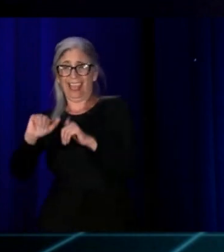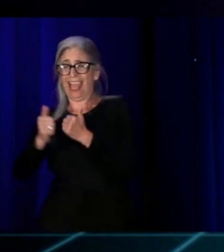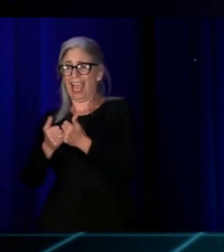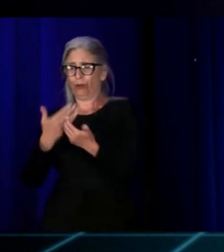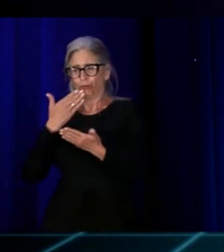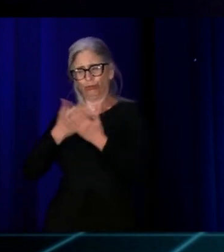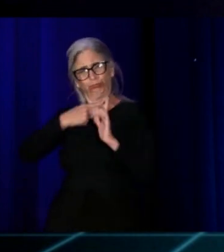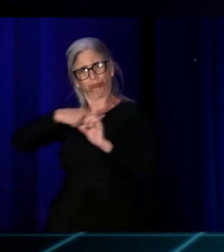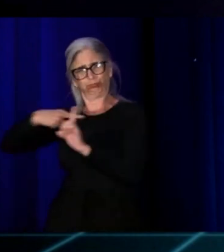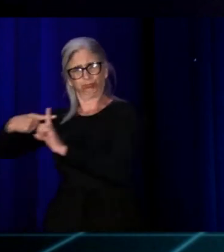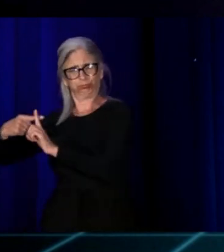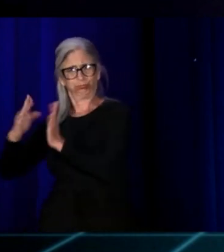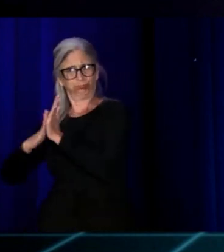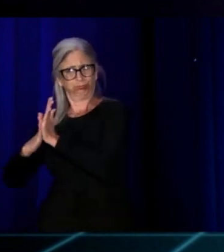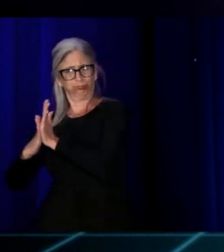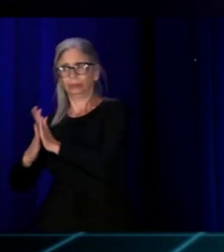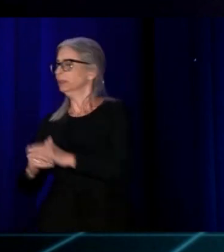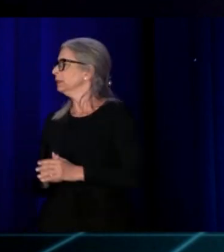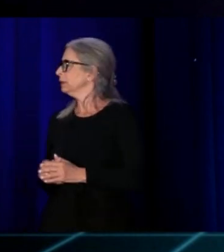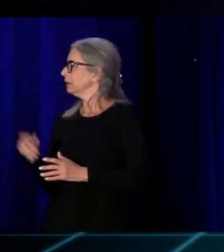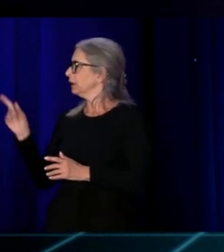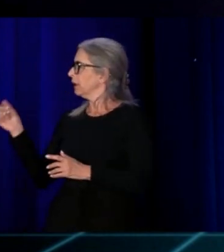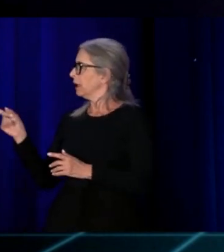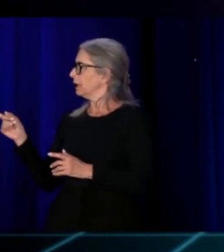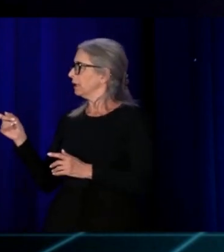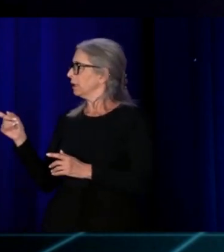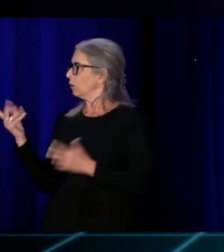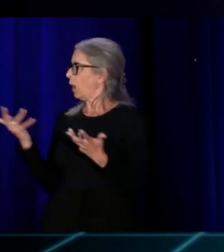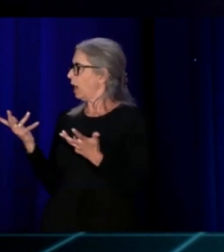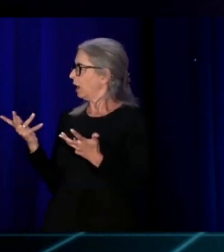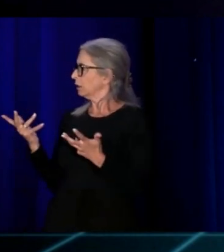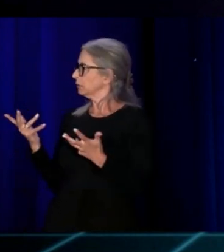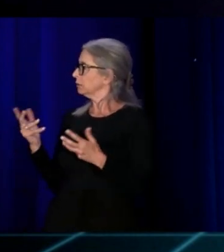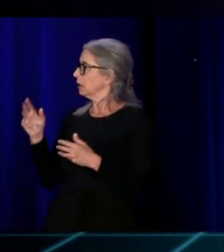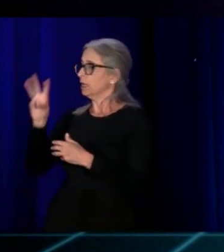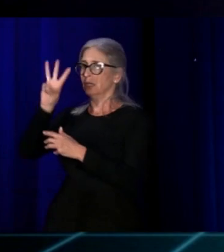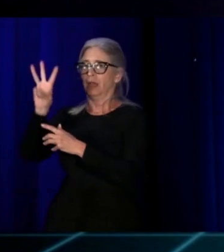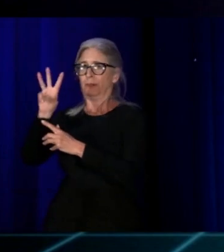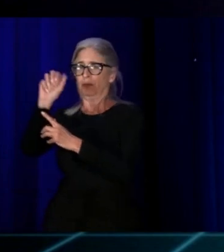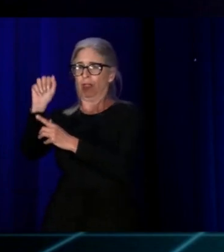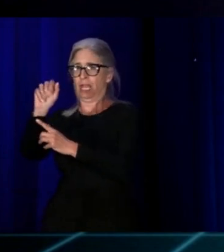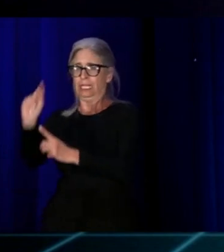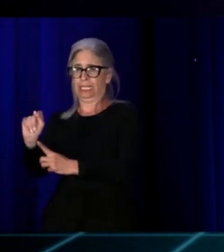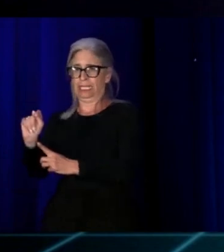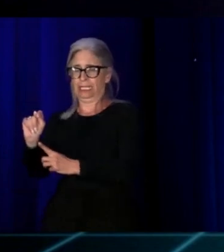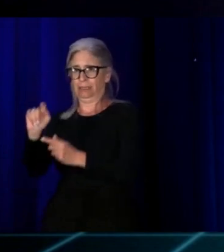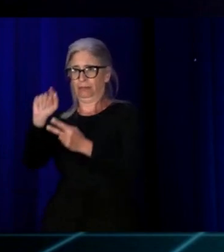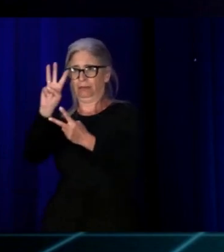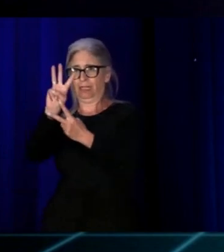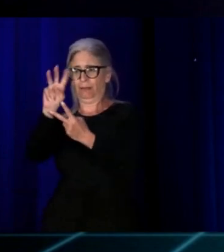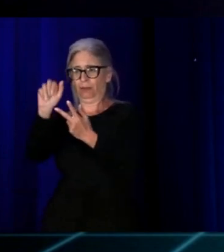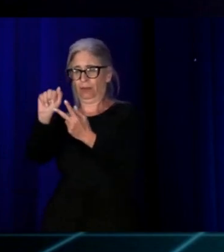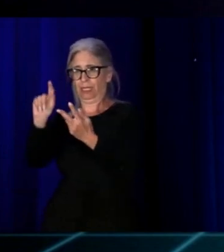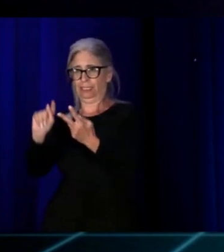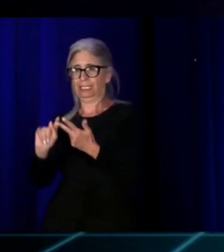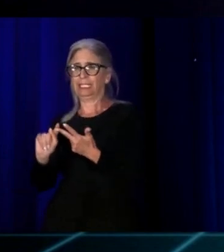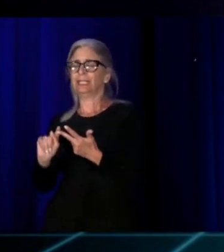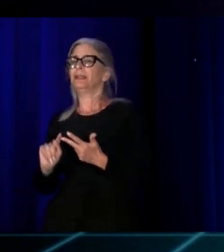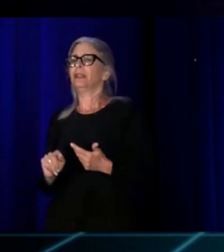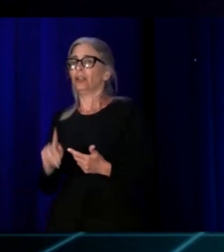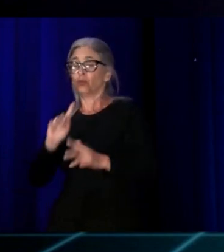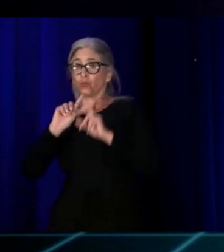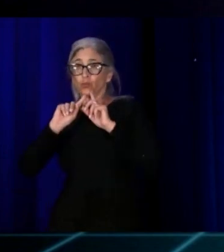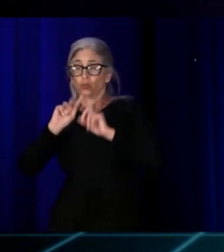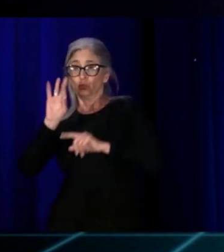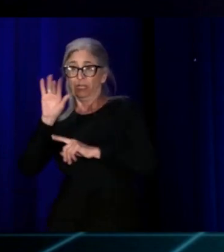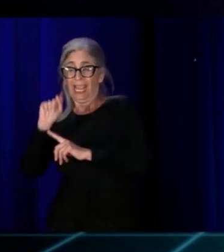it is. All right. All right, so what's what? What? Okay, so I have to explain this a little bit. React is really awesome, and I'm going to